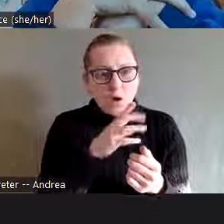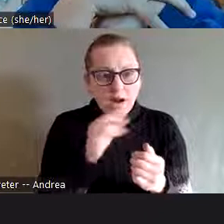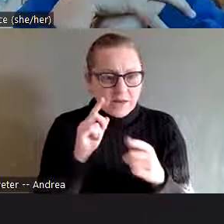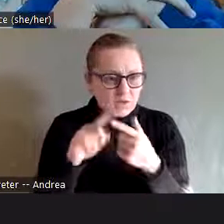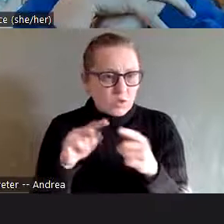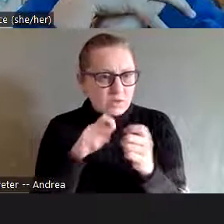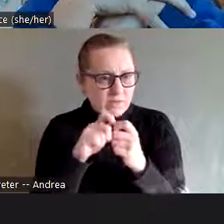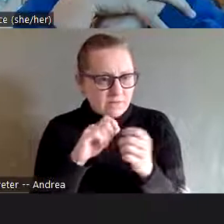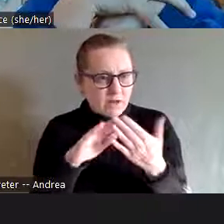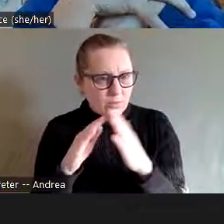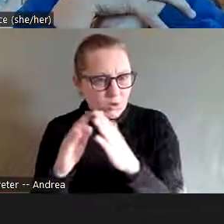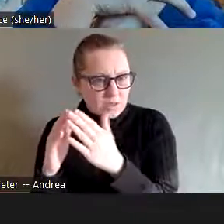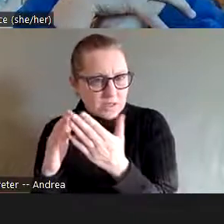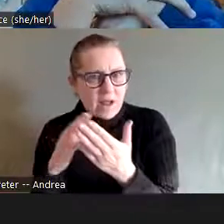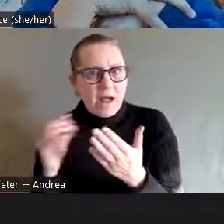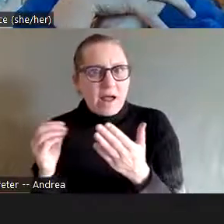that